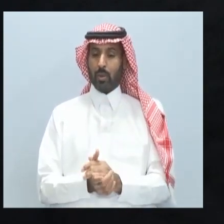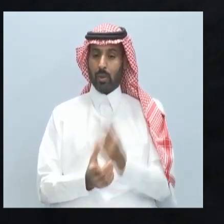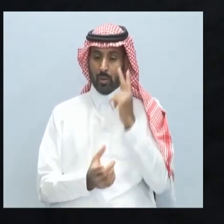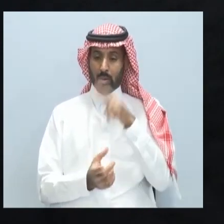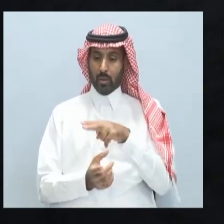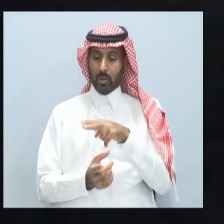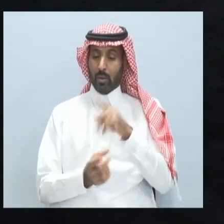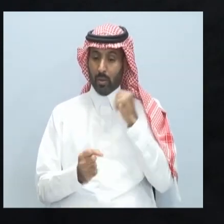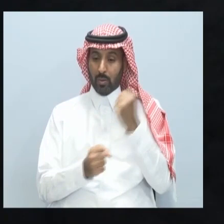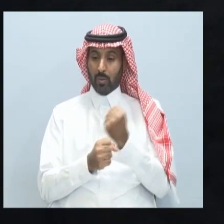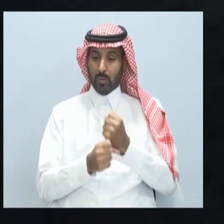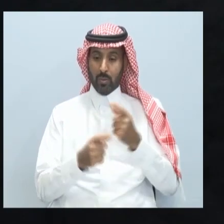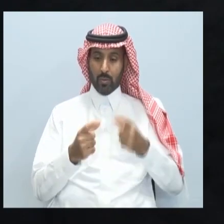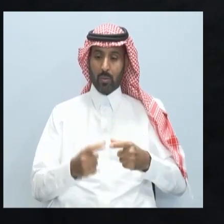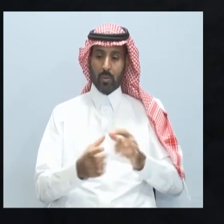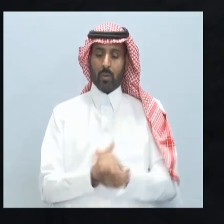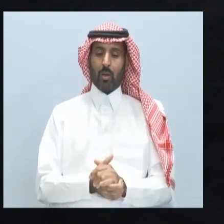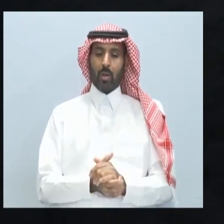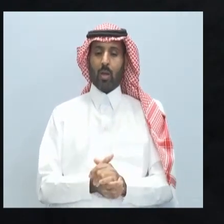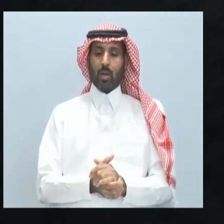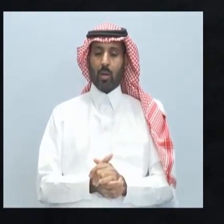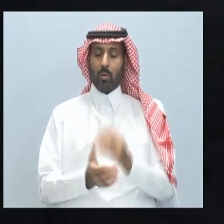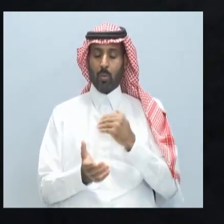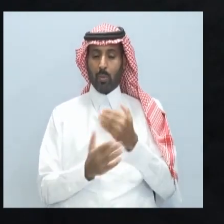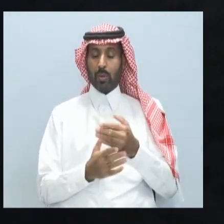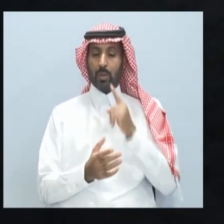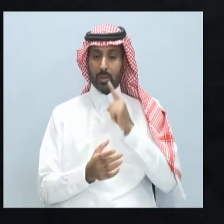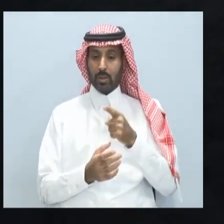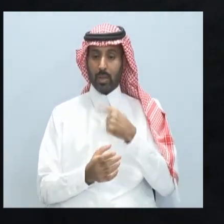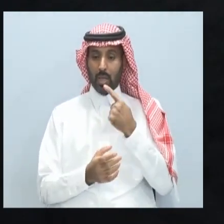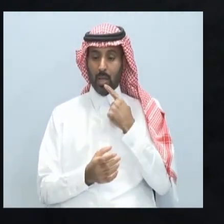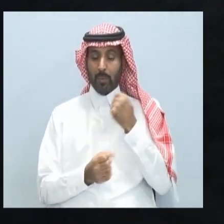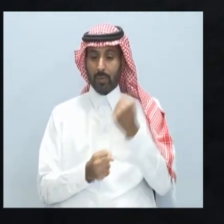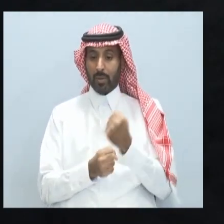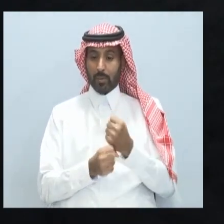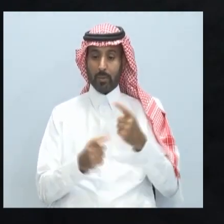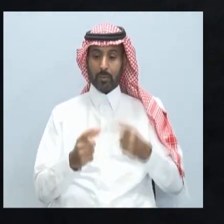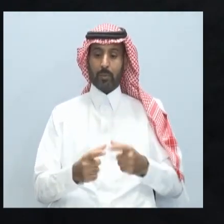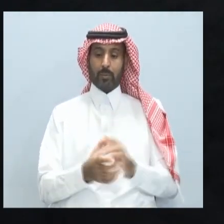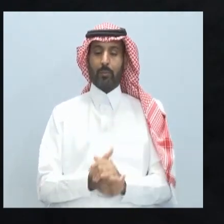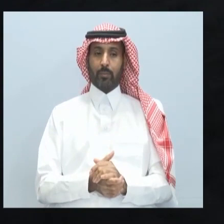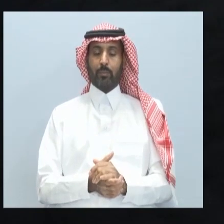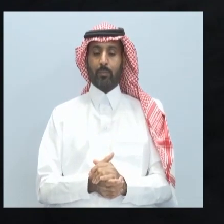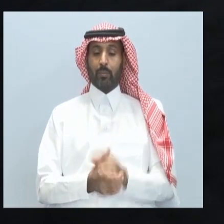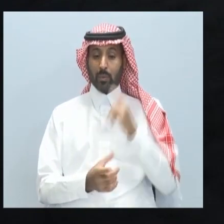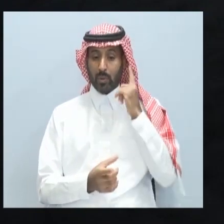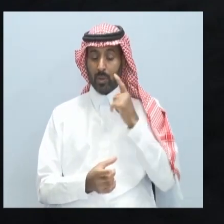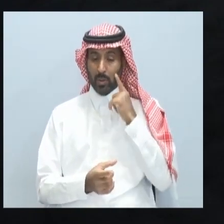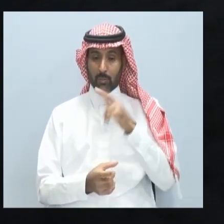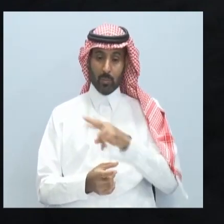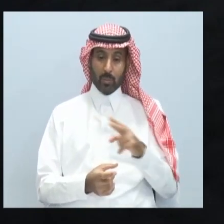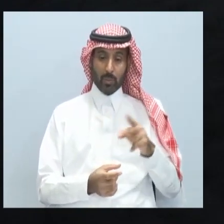the teamwork here, because our unit, yes, it is about teamwork. You are going to think about the